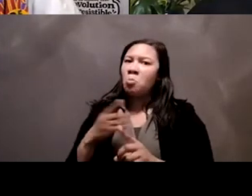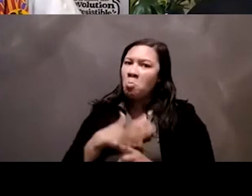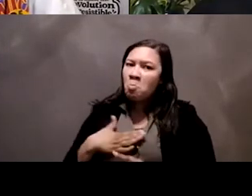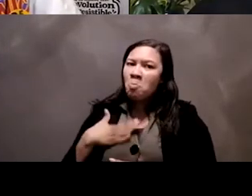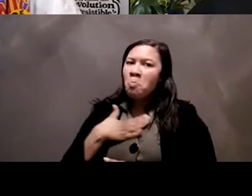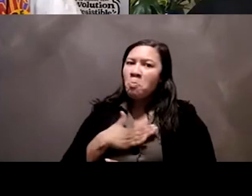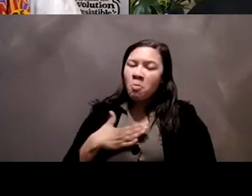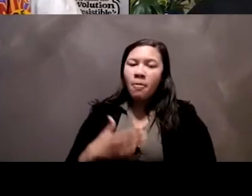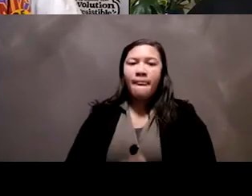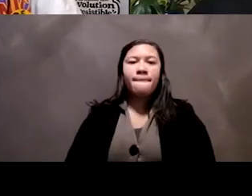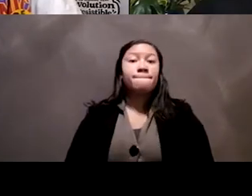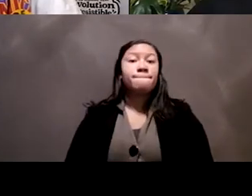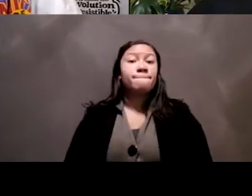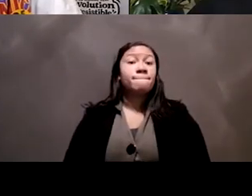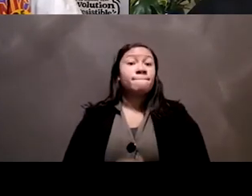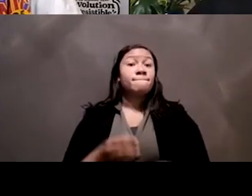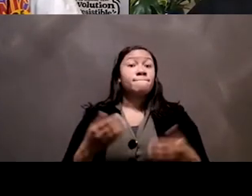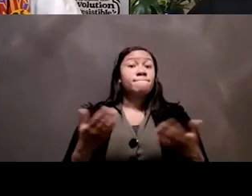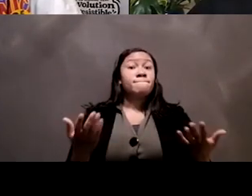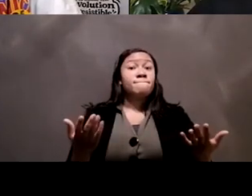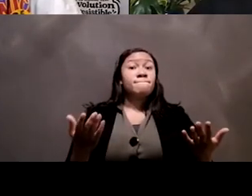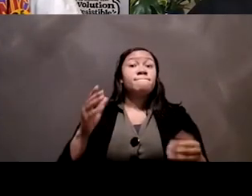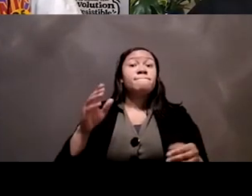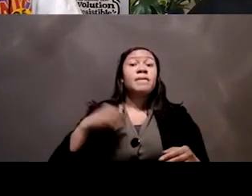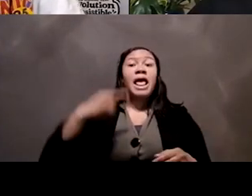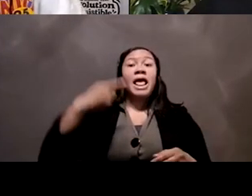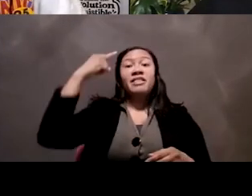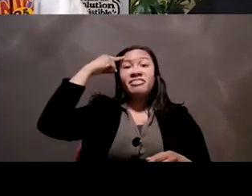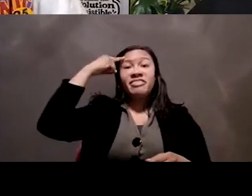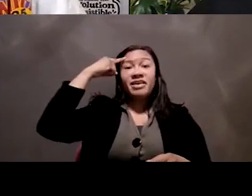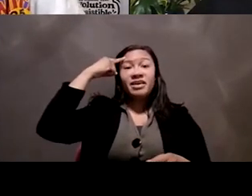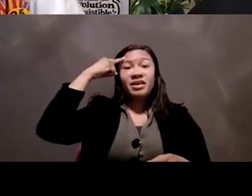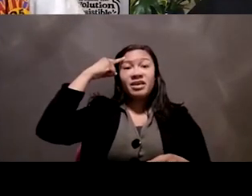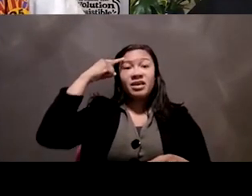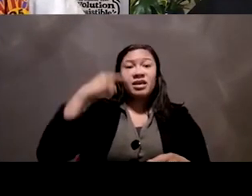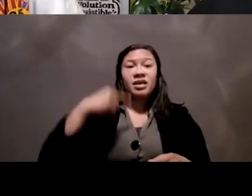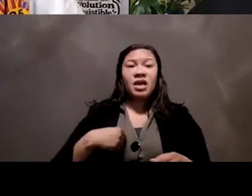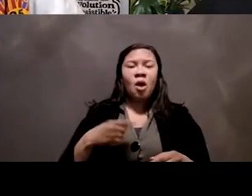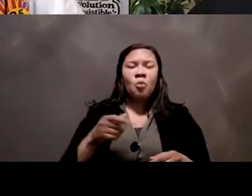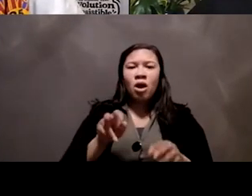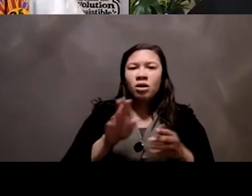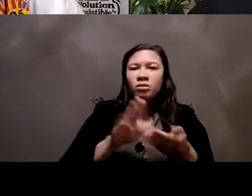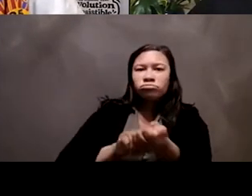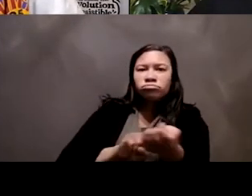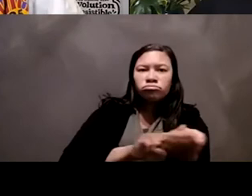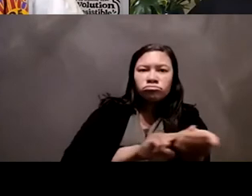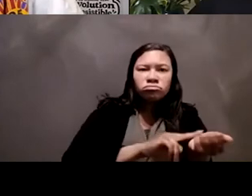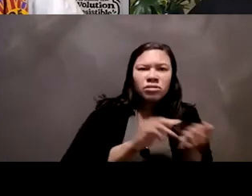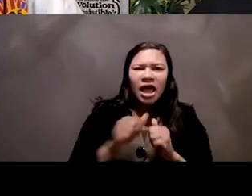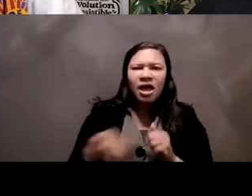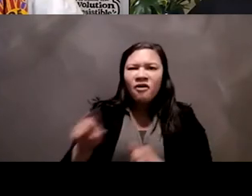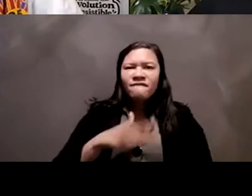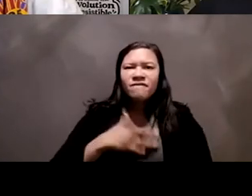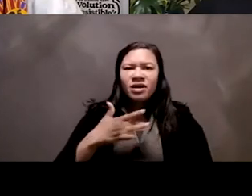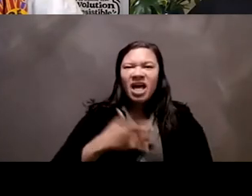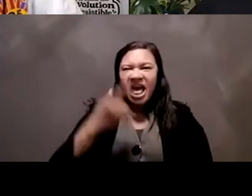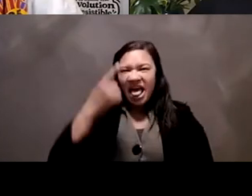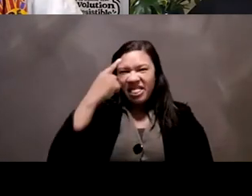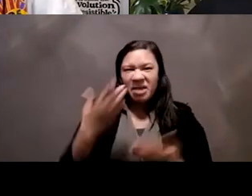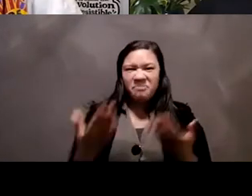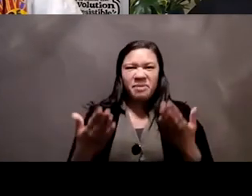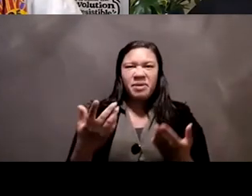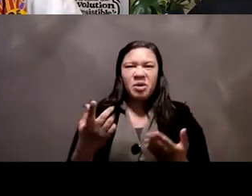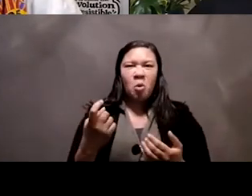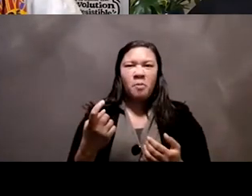And I think that I wanna gauge from everyone how everyone's feeling. Like, I think maybe we could ask one more, but I don't wanna